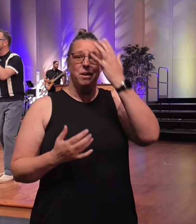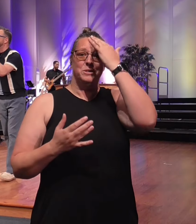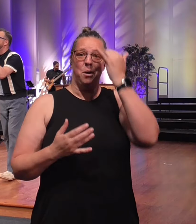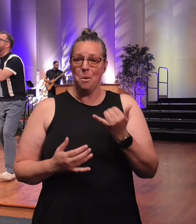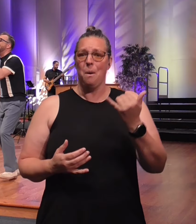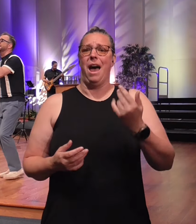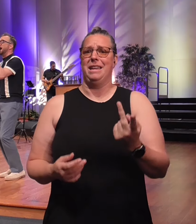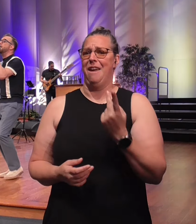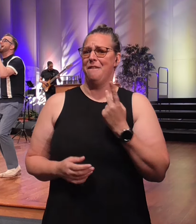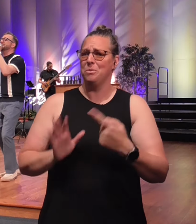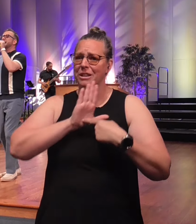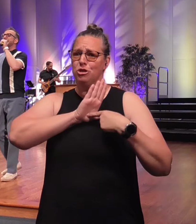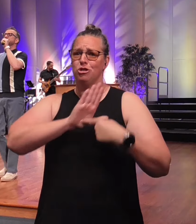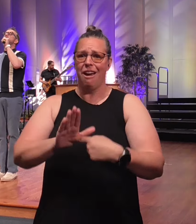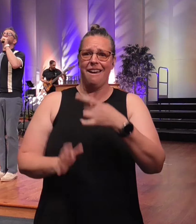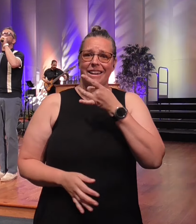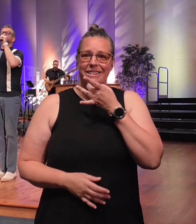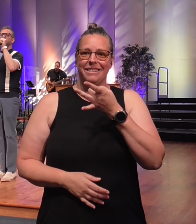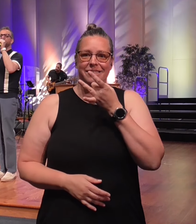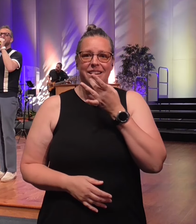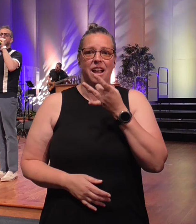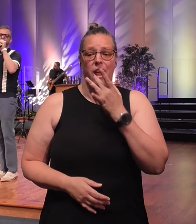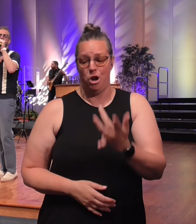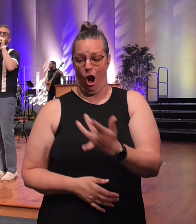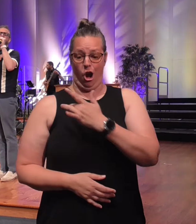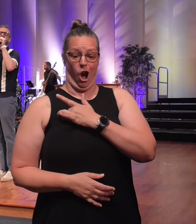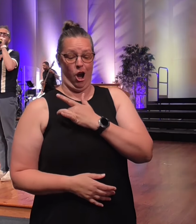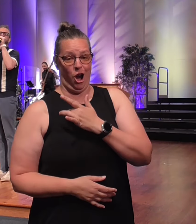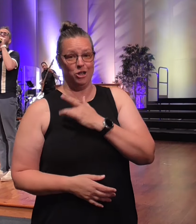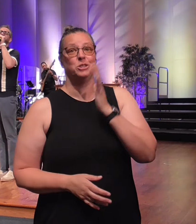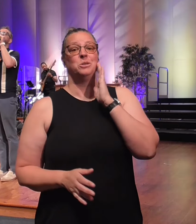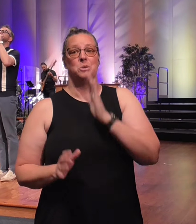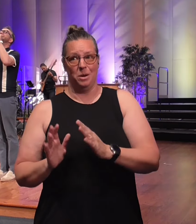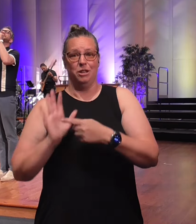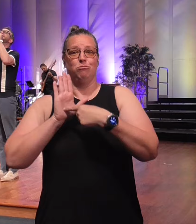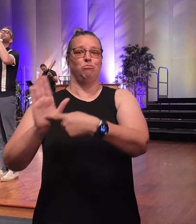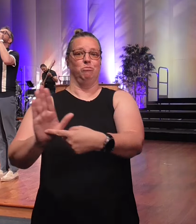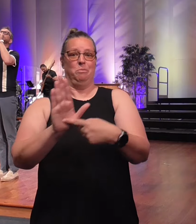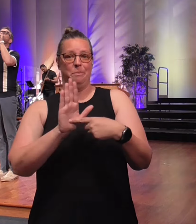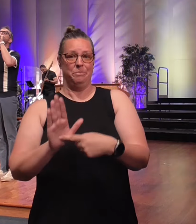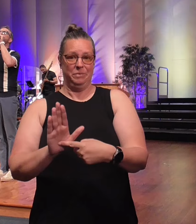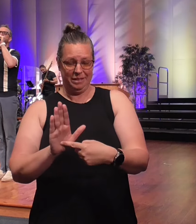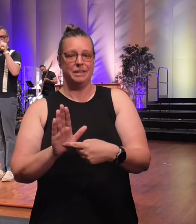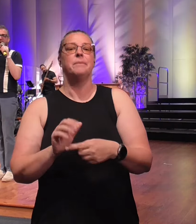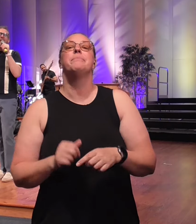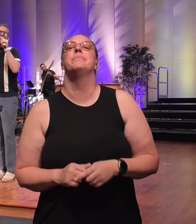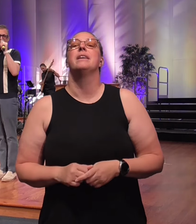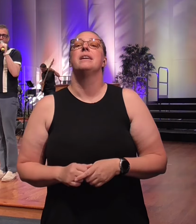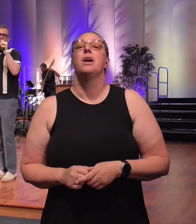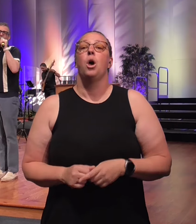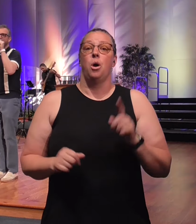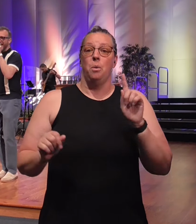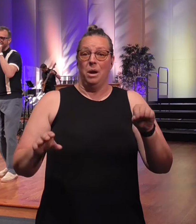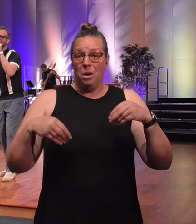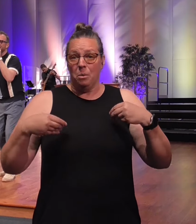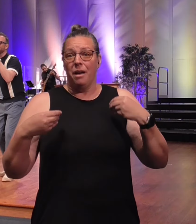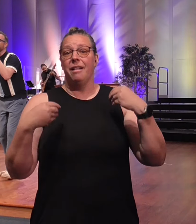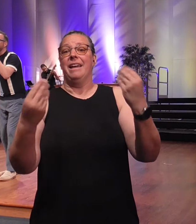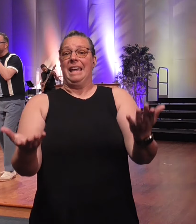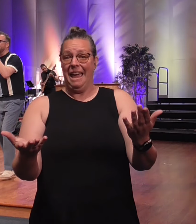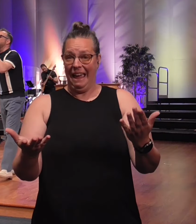and I will shine our light and hearts discover life. When we decide to let ours go, we got to give it up